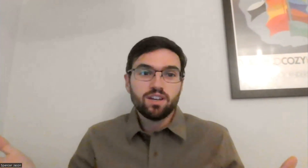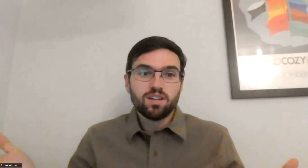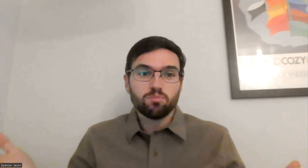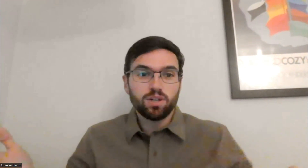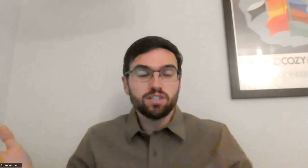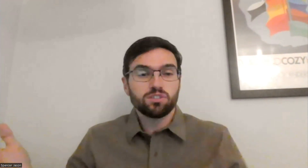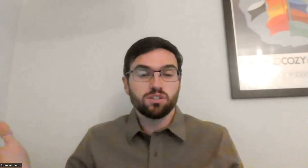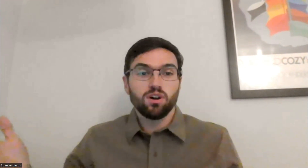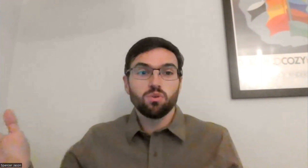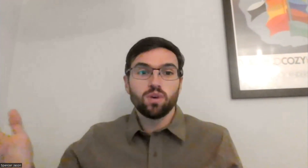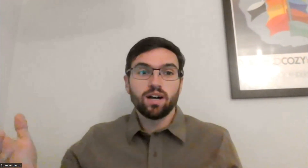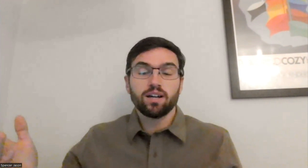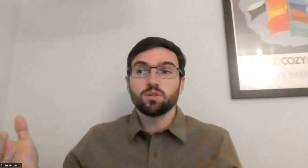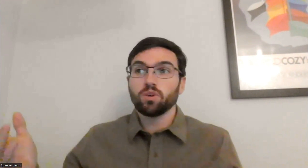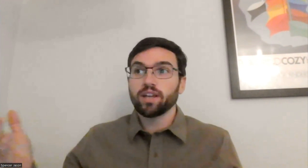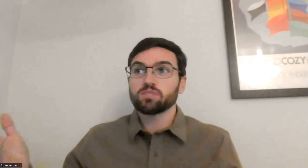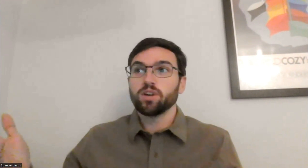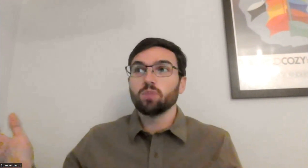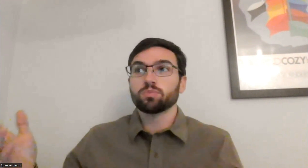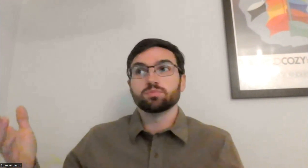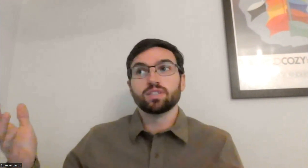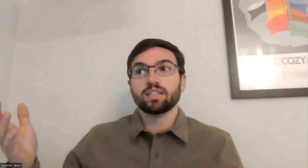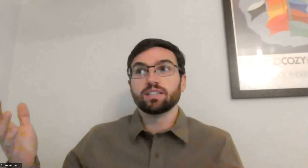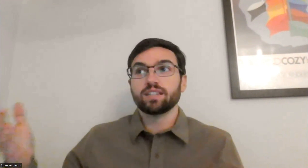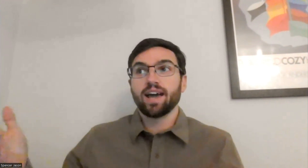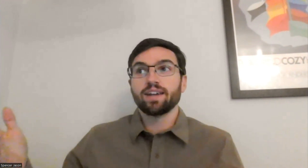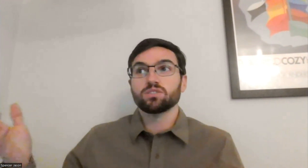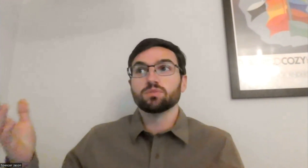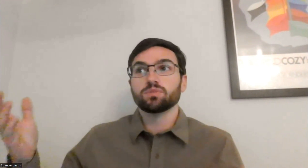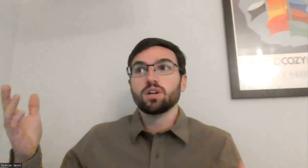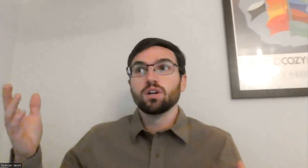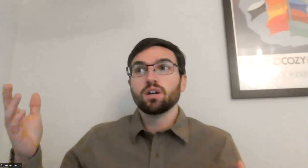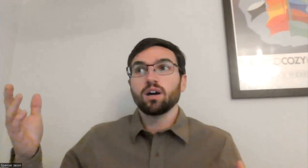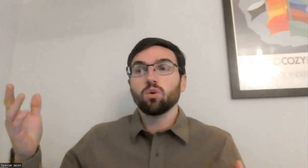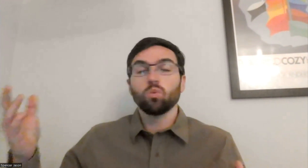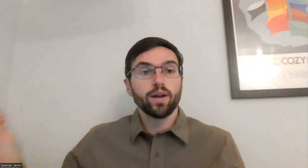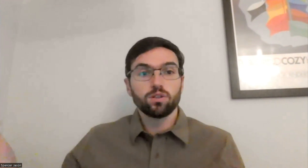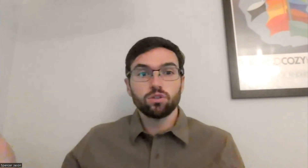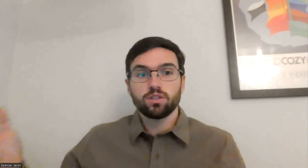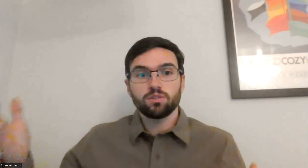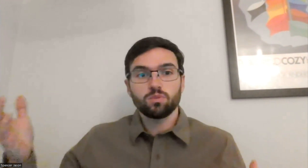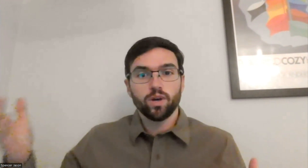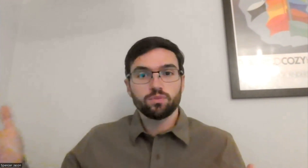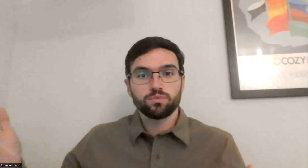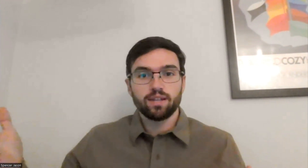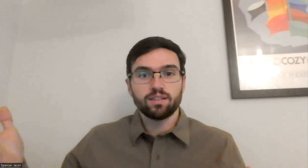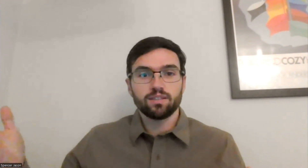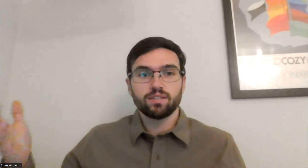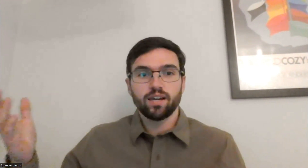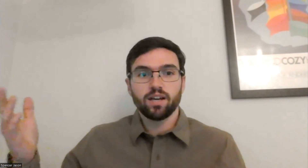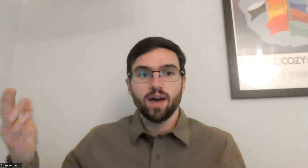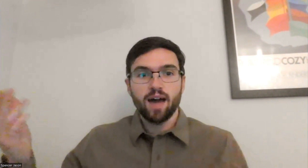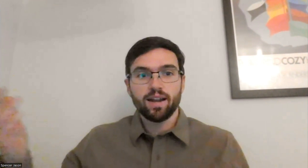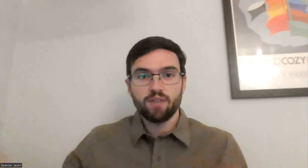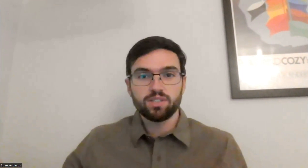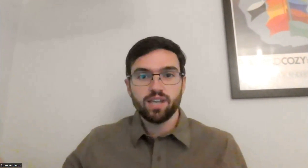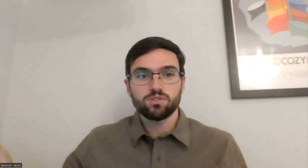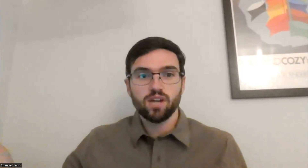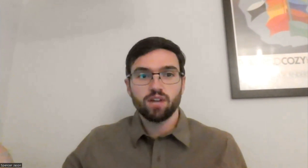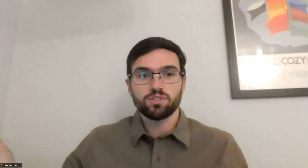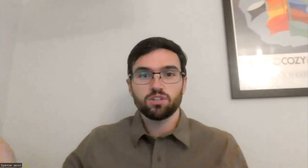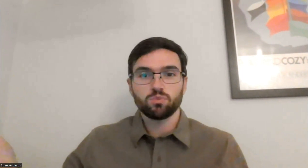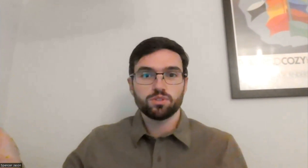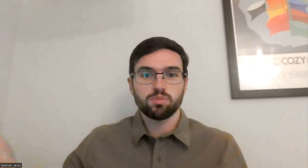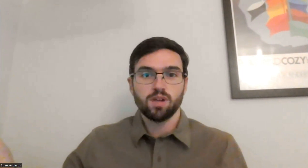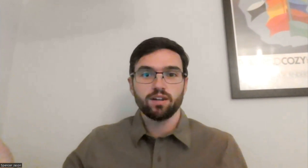to, but needs to know or get some help and guidance of where to look, where to find it, how to have a